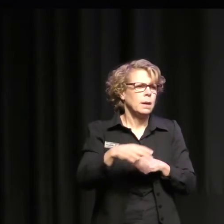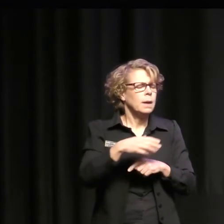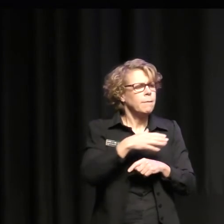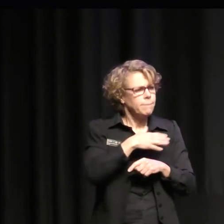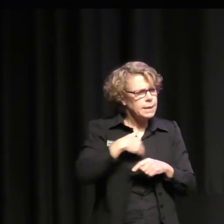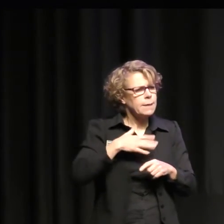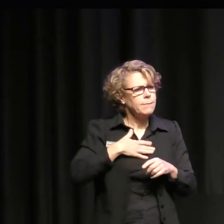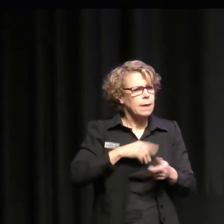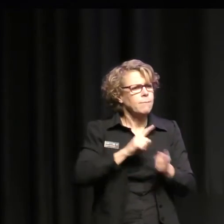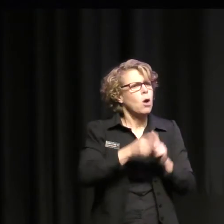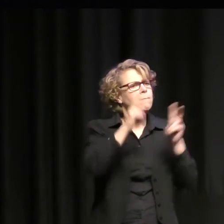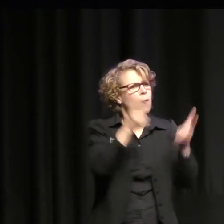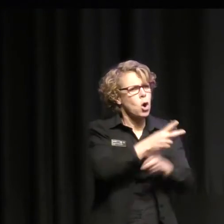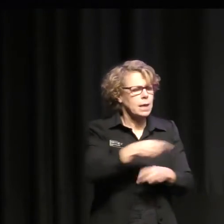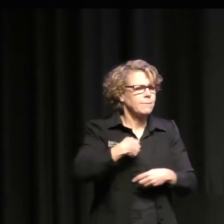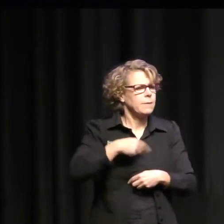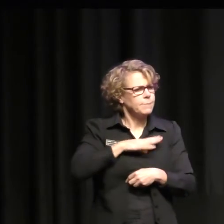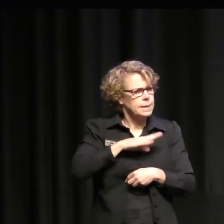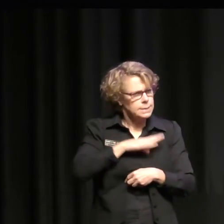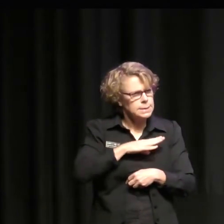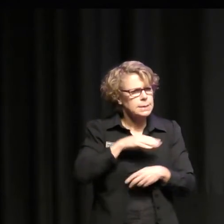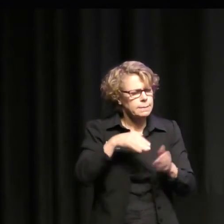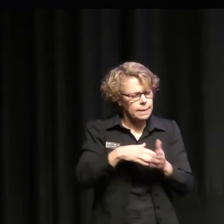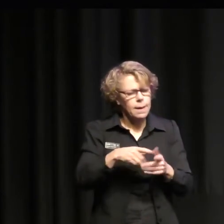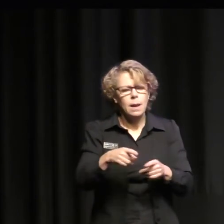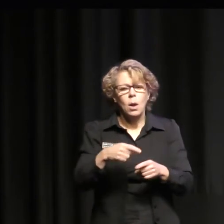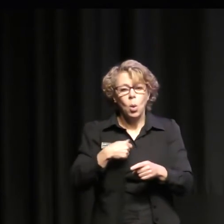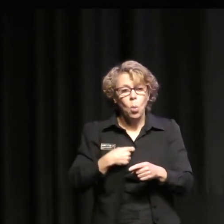commons." And one thing led to another.